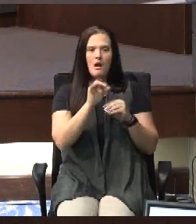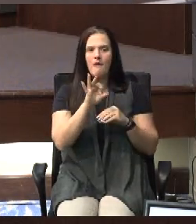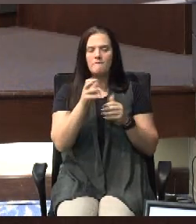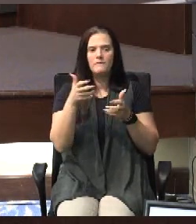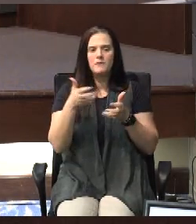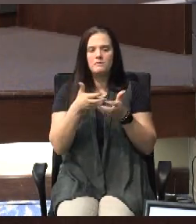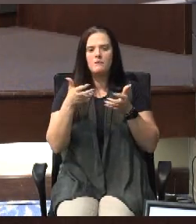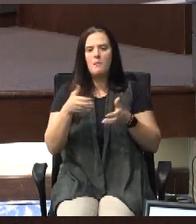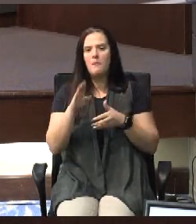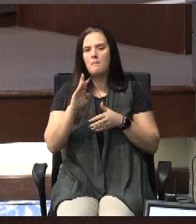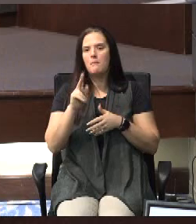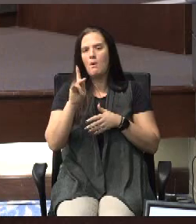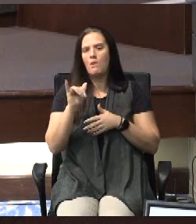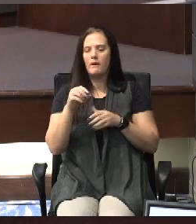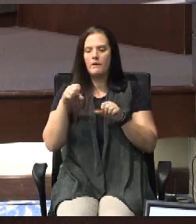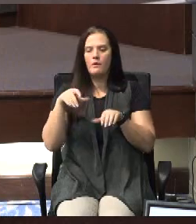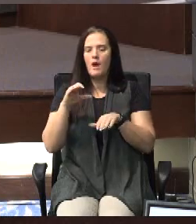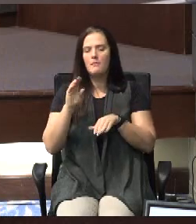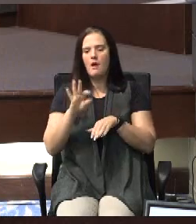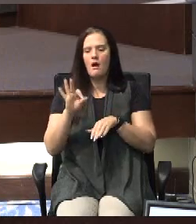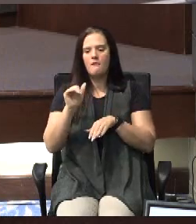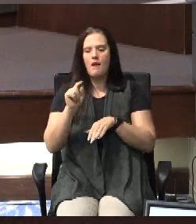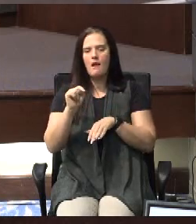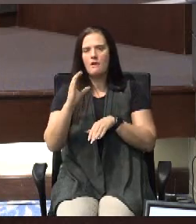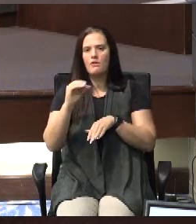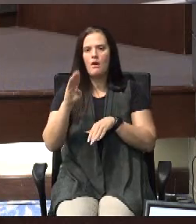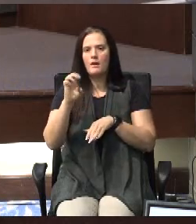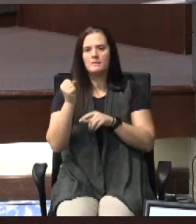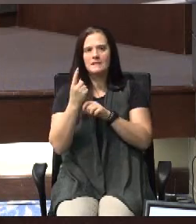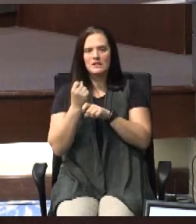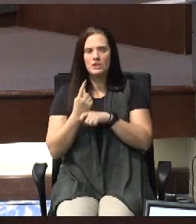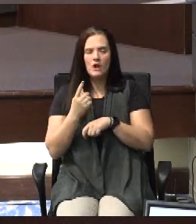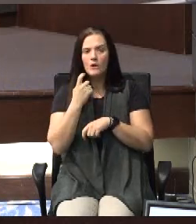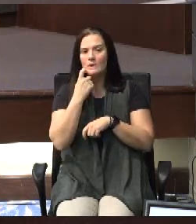drop-offs at Cobb's a year. I